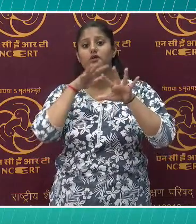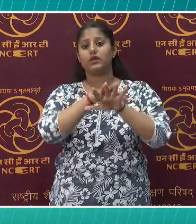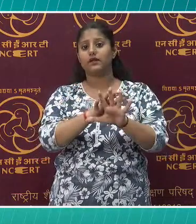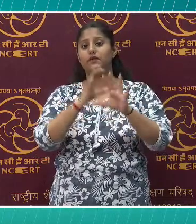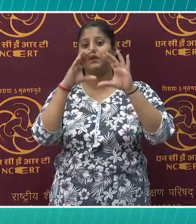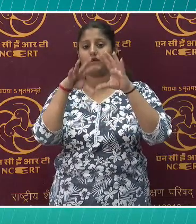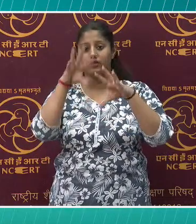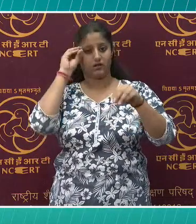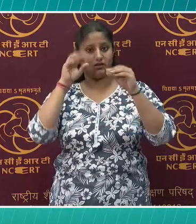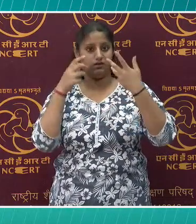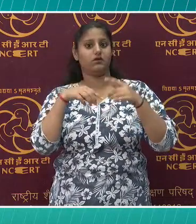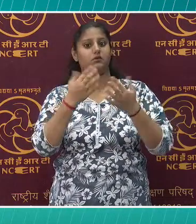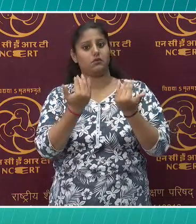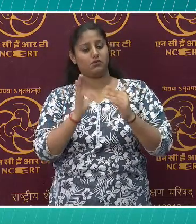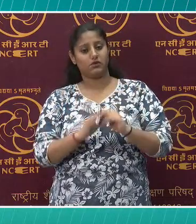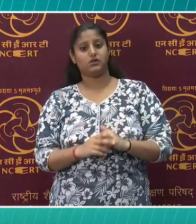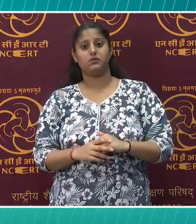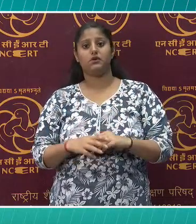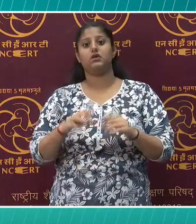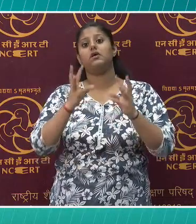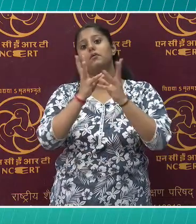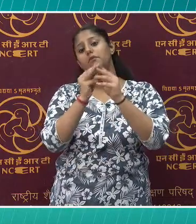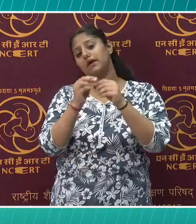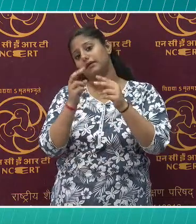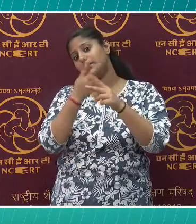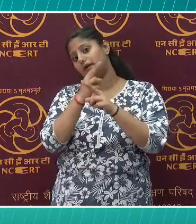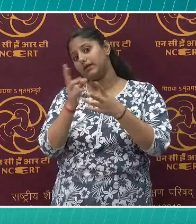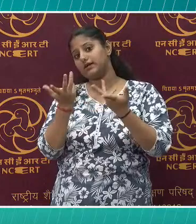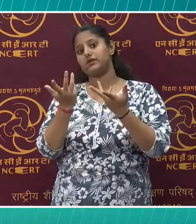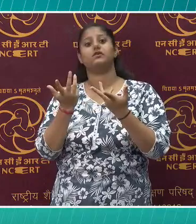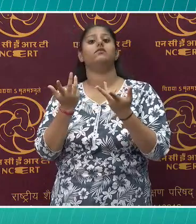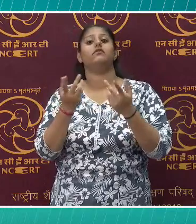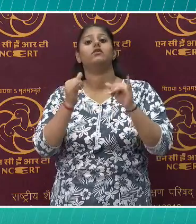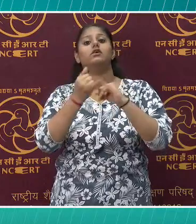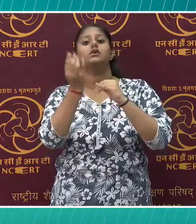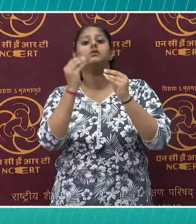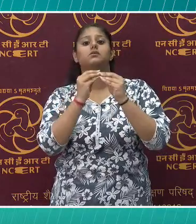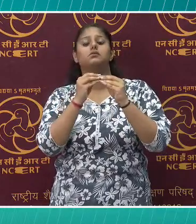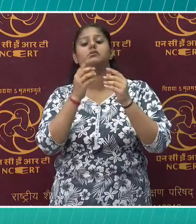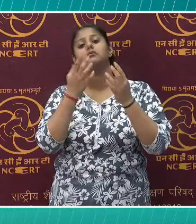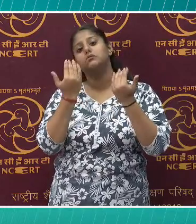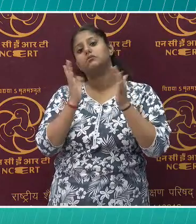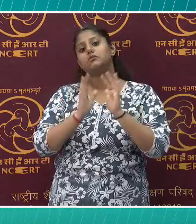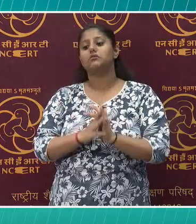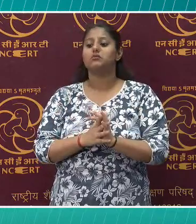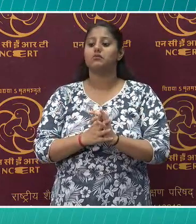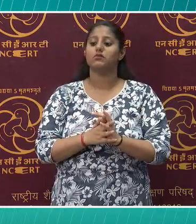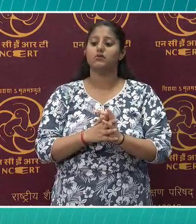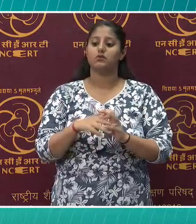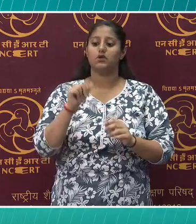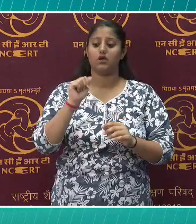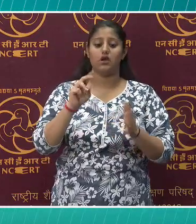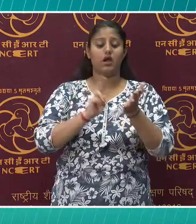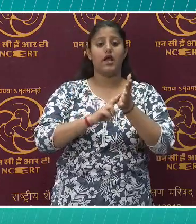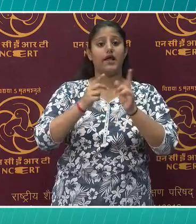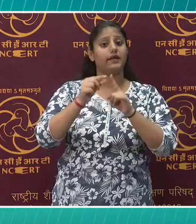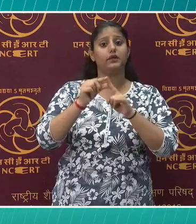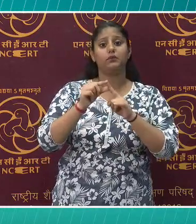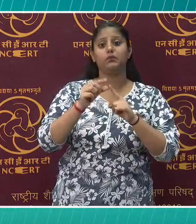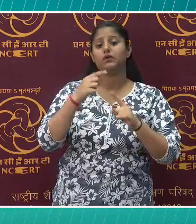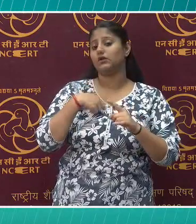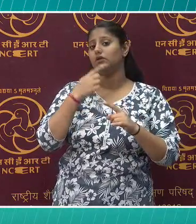they also get keen about the mathematics of it, the geometry of it. Yes, that's what NEP says, art